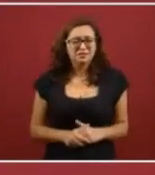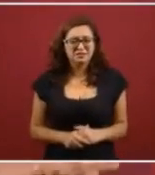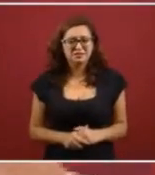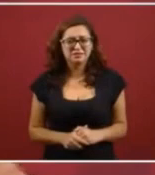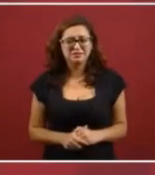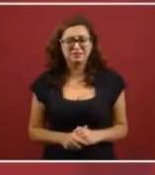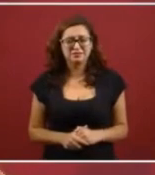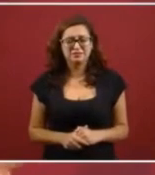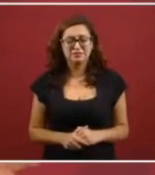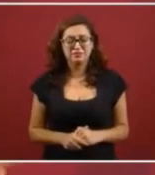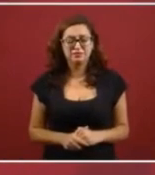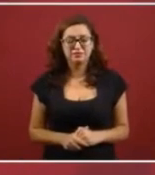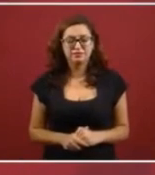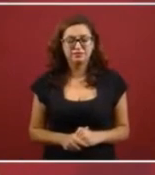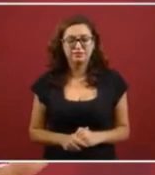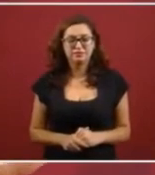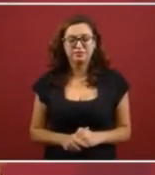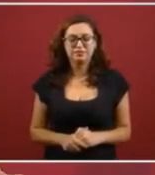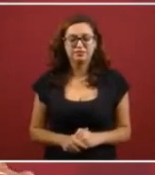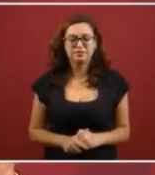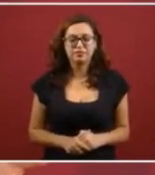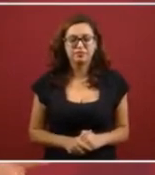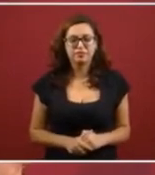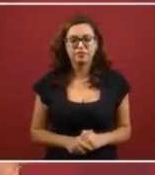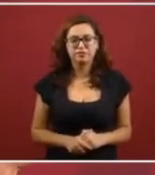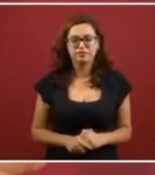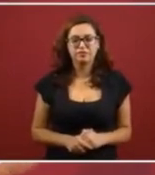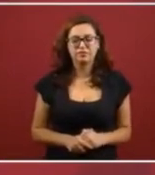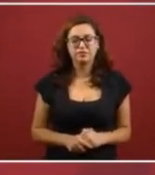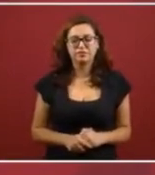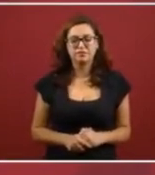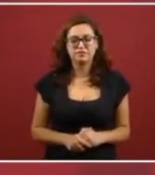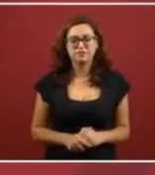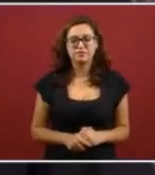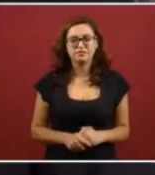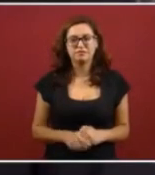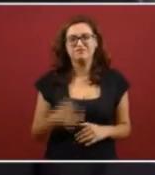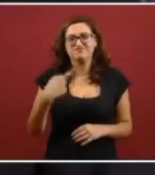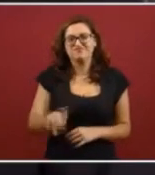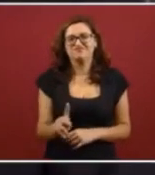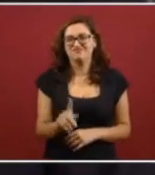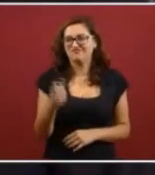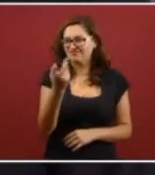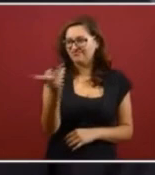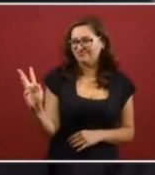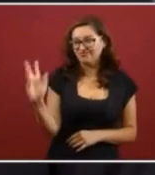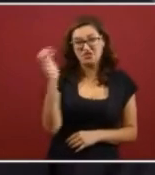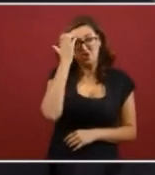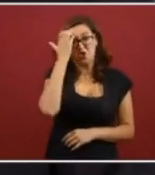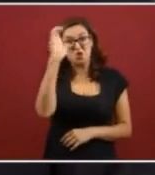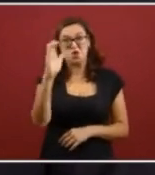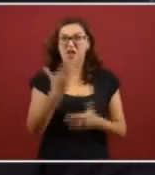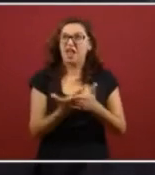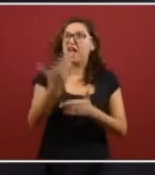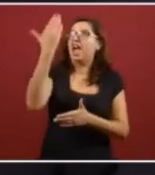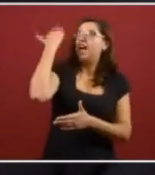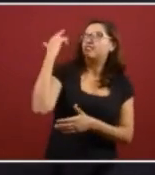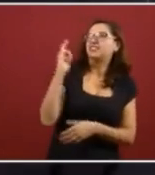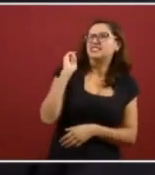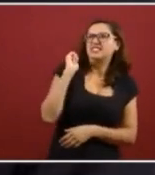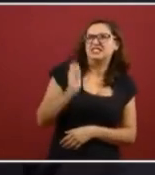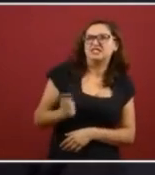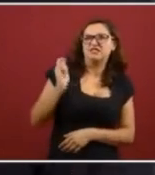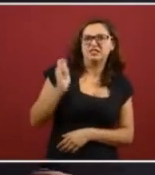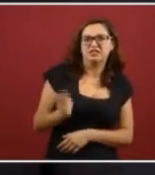but if you don't know what cómo se tomaron las or how decisiones políticas the entonces, political decisions were done at that